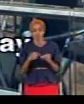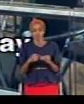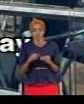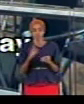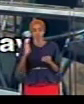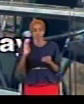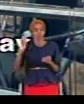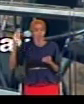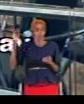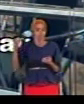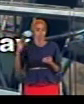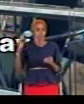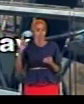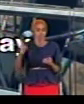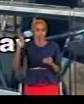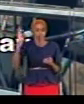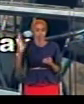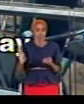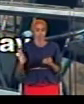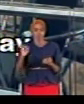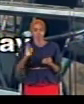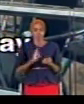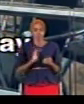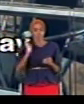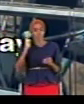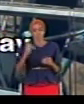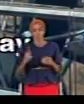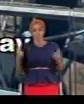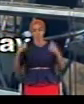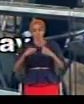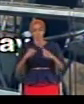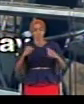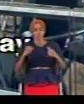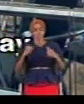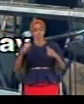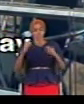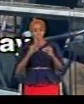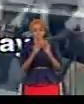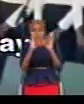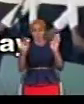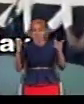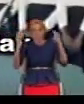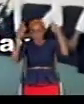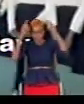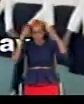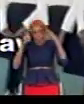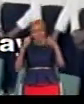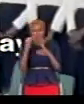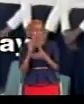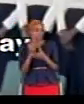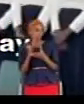For by the grace of God, I'll wear a shining crown